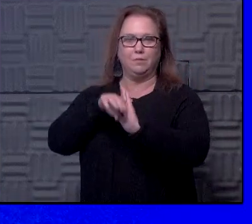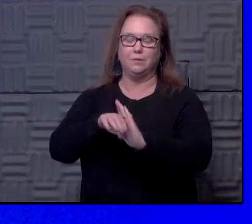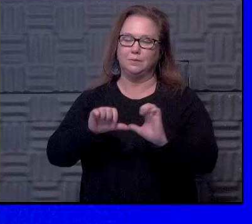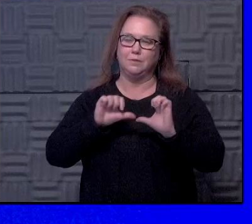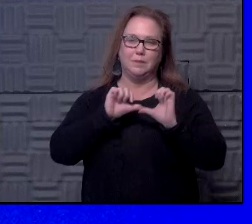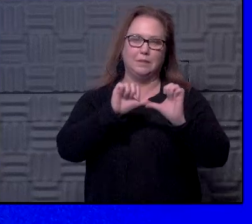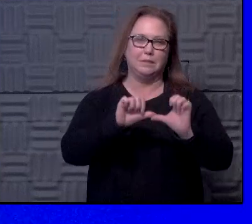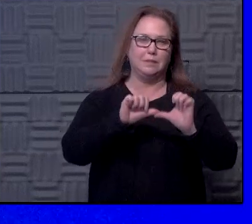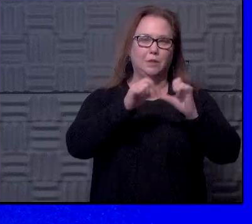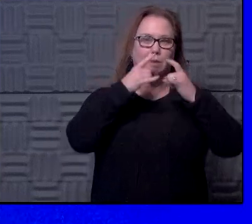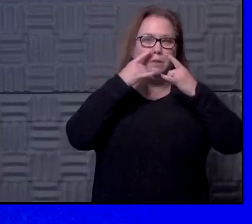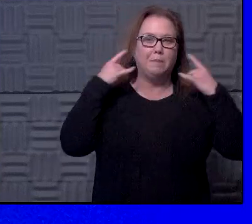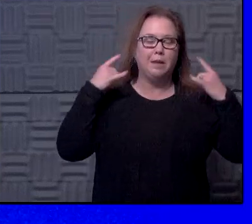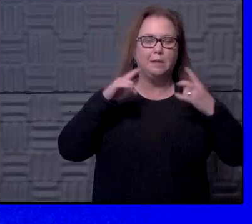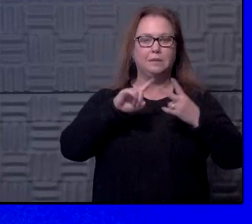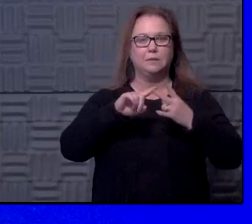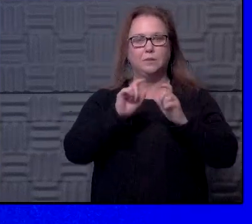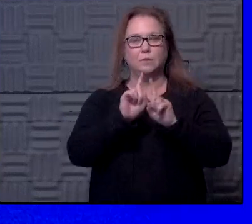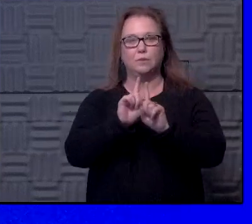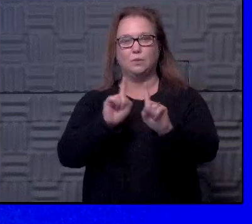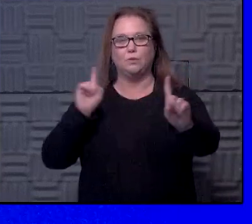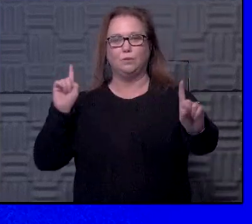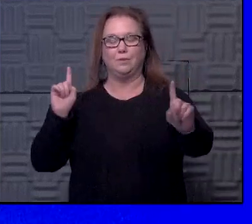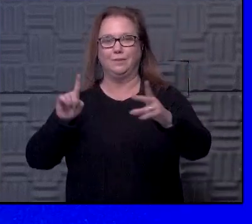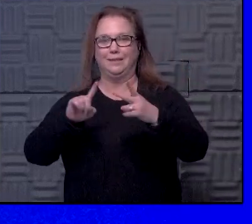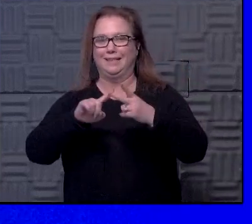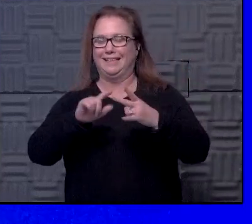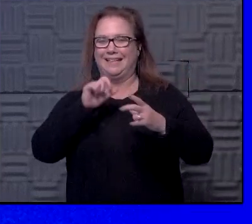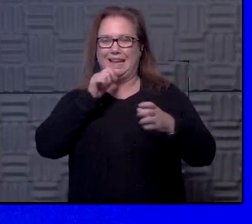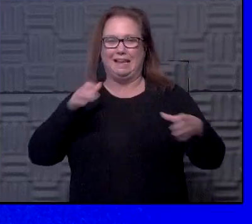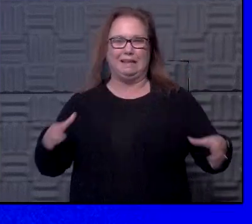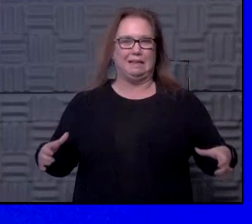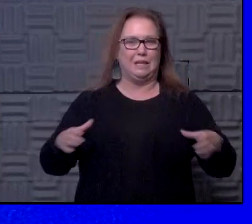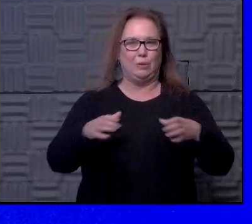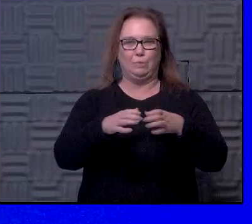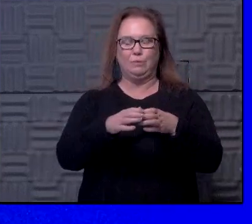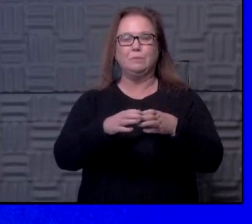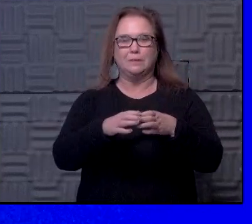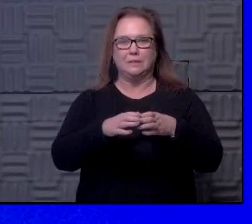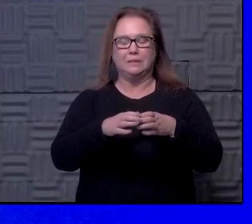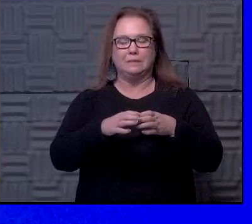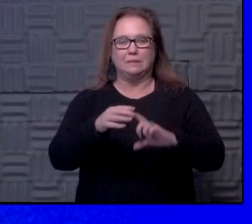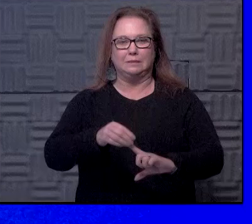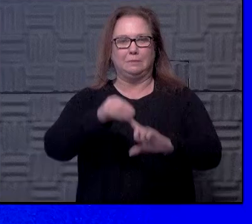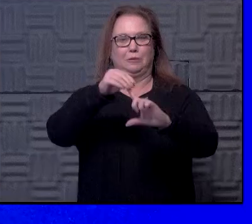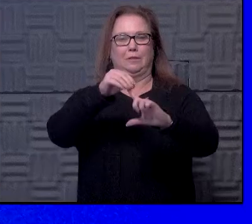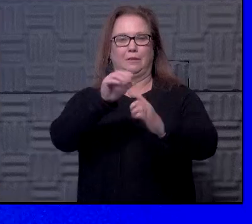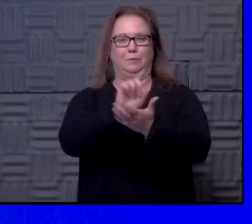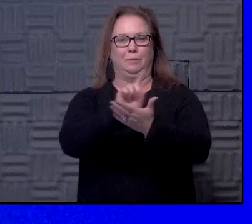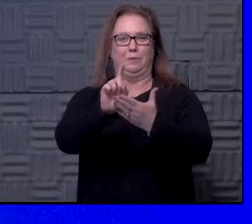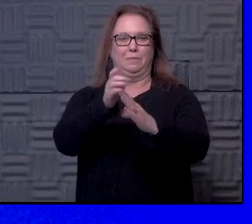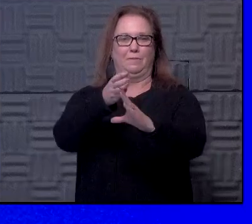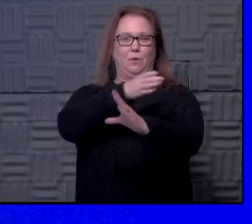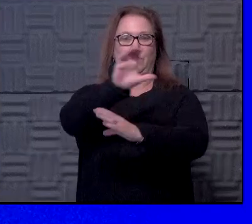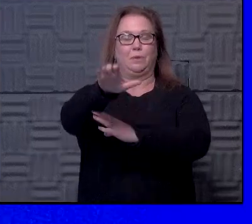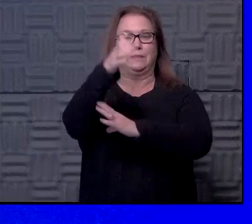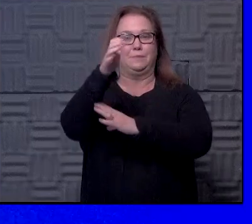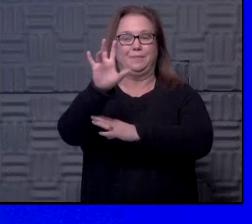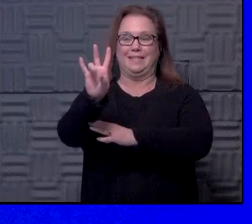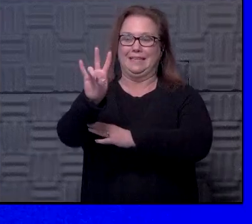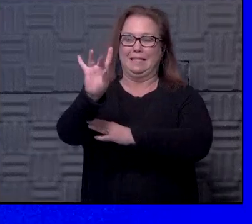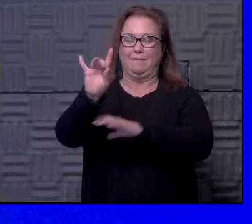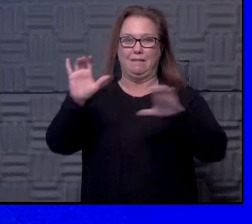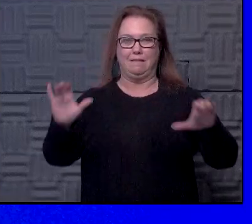doing the masking, distancing, not meeting in groups, especially as we're getting into the weekend now and Christmas week. So, but 78